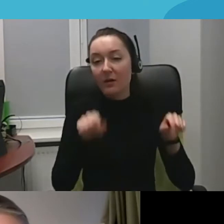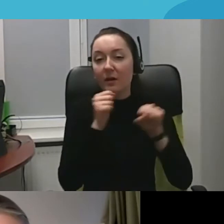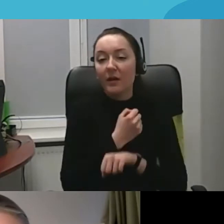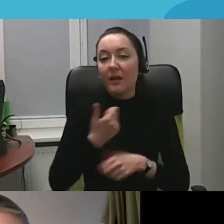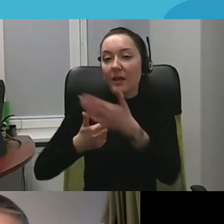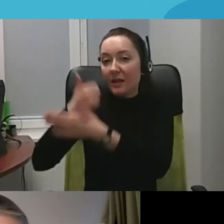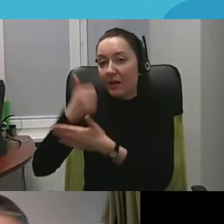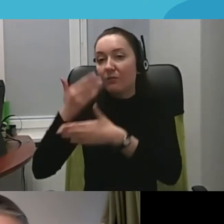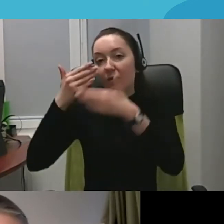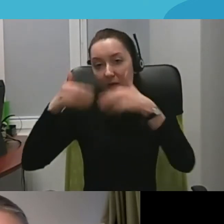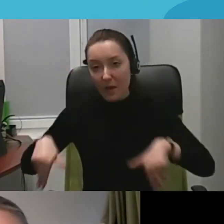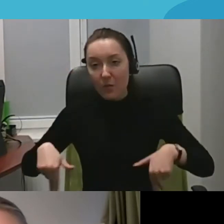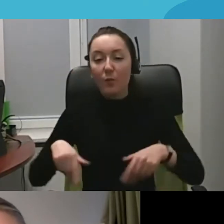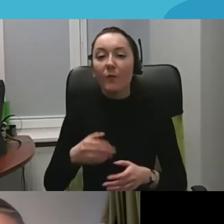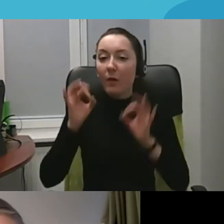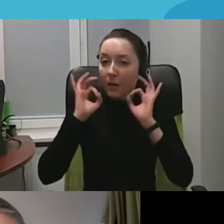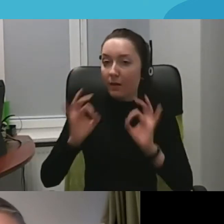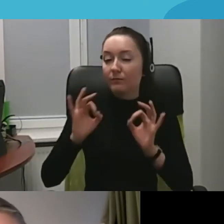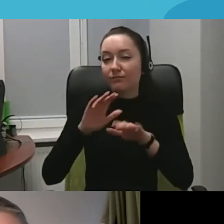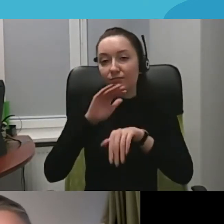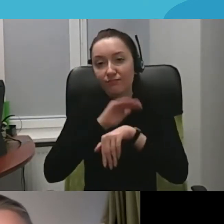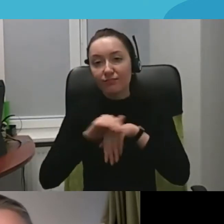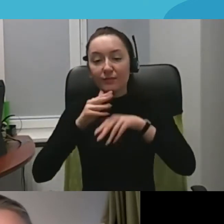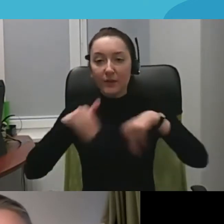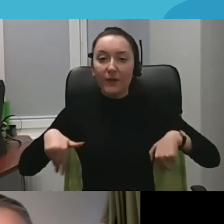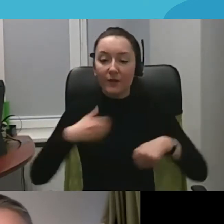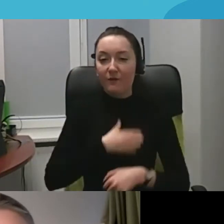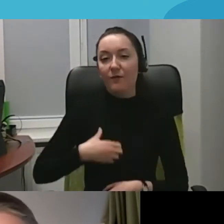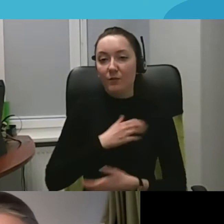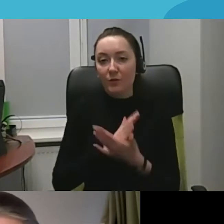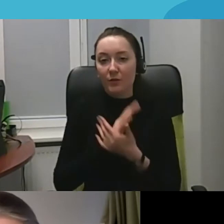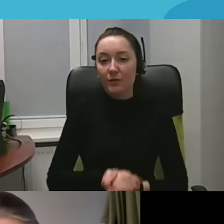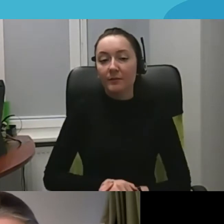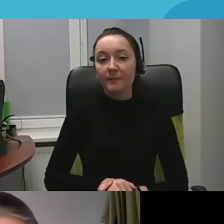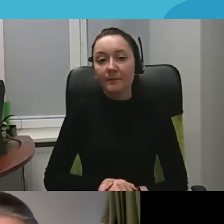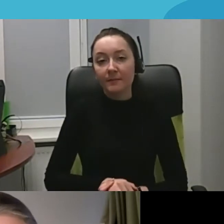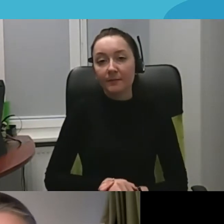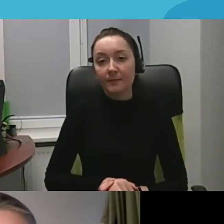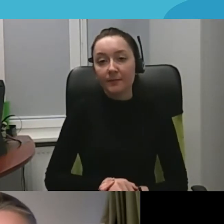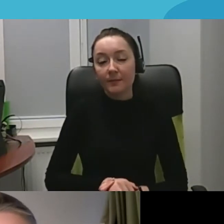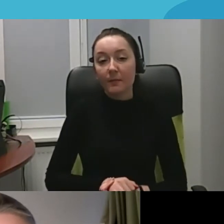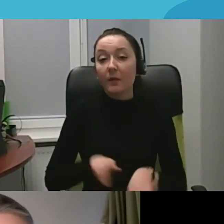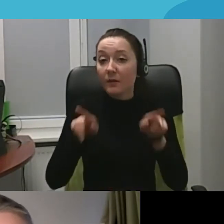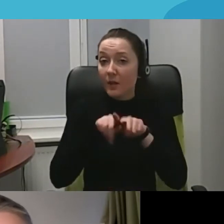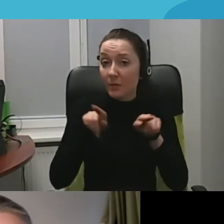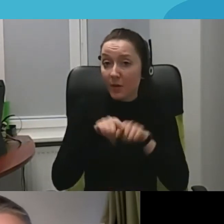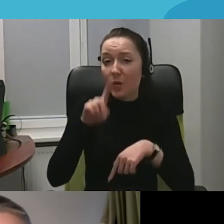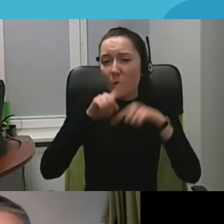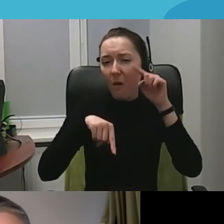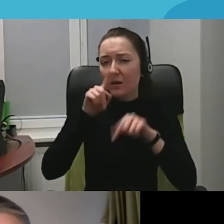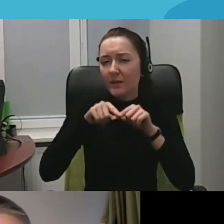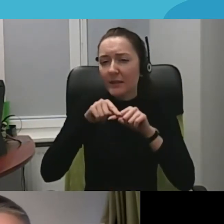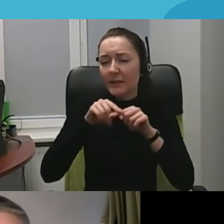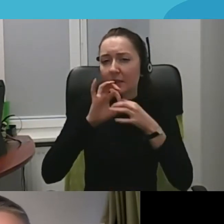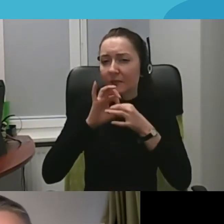impartiality, neutrality, and objectivity, but also that we refrain from politicization, meaning that I'm not allowed